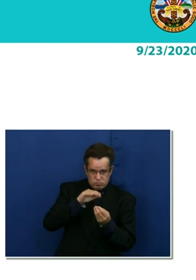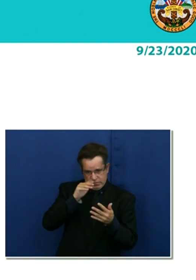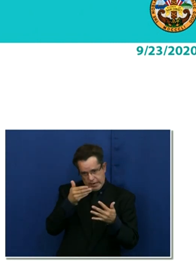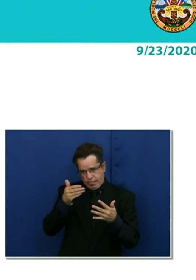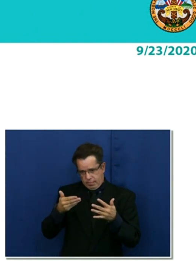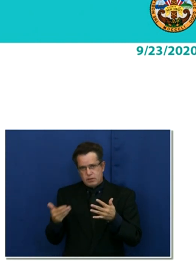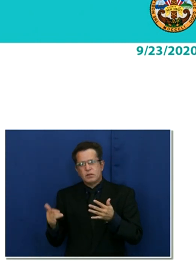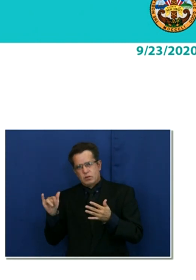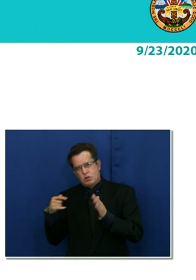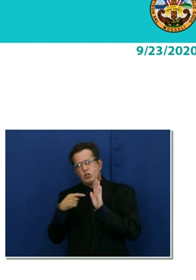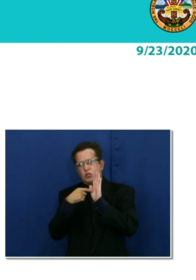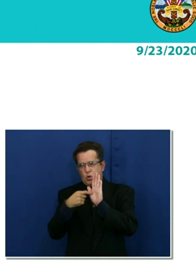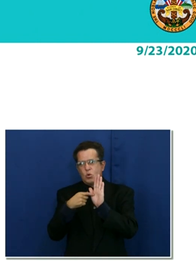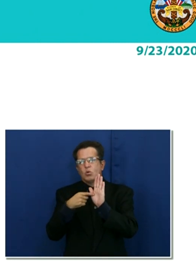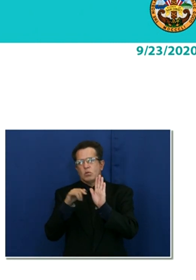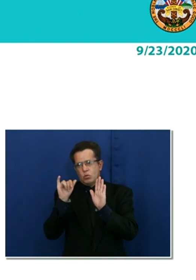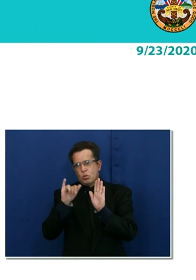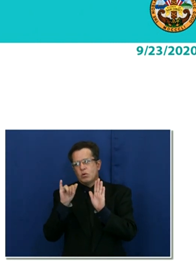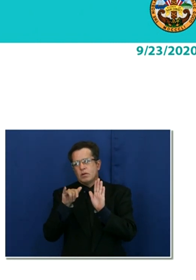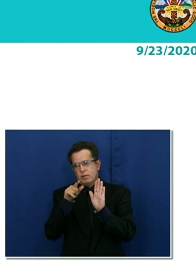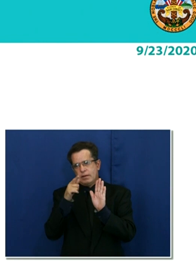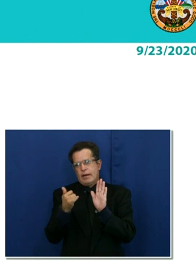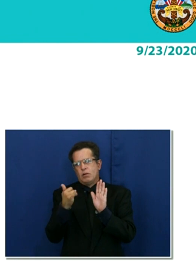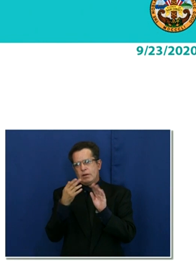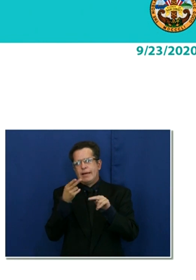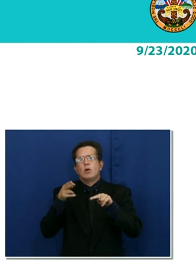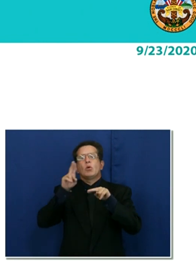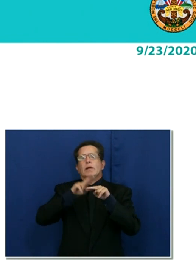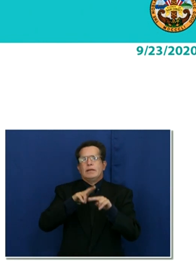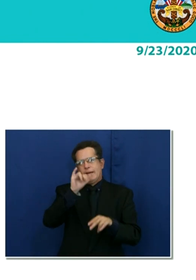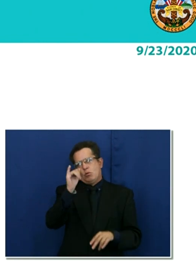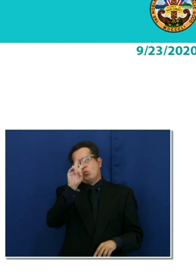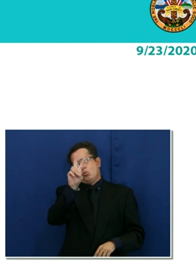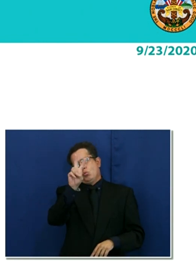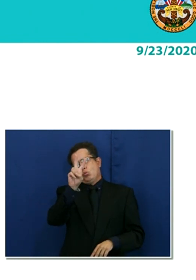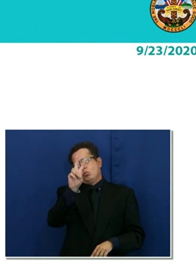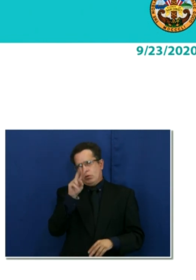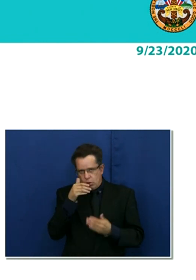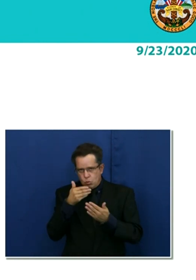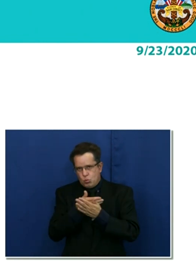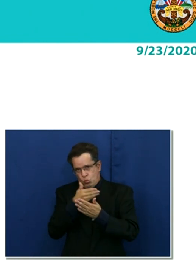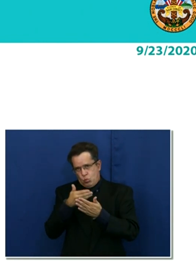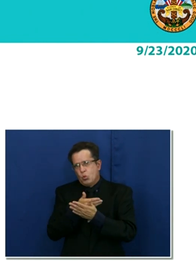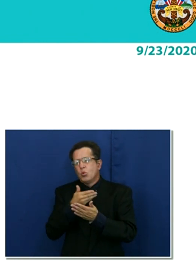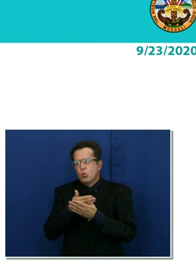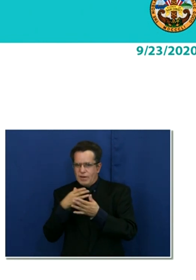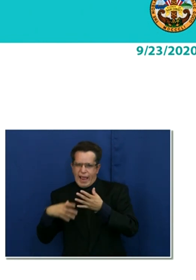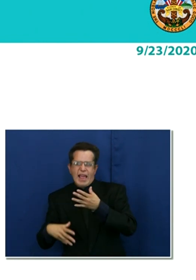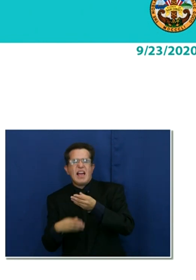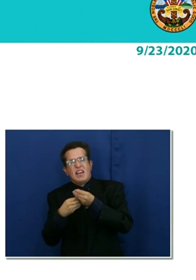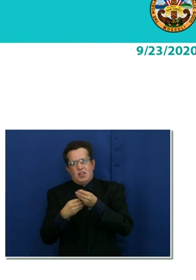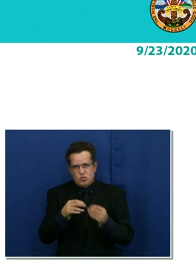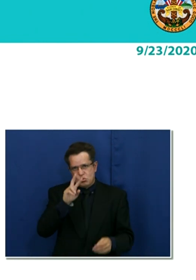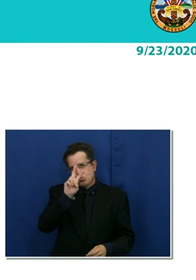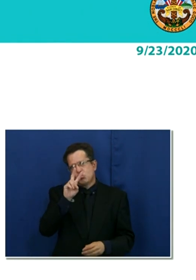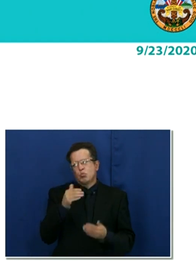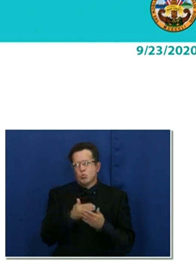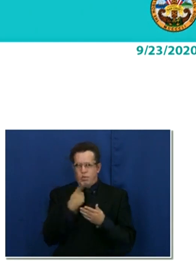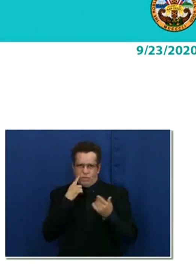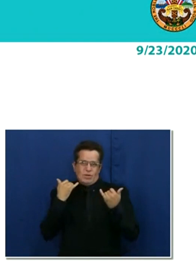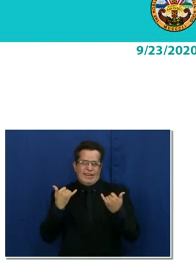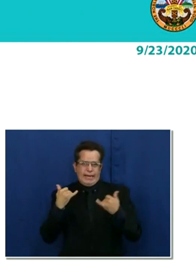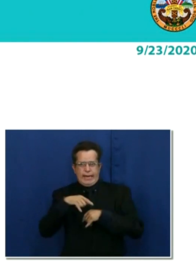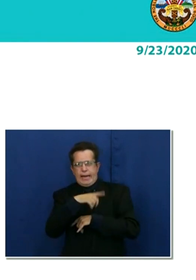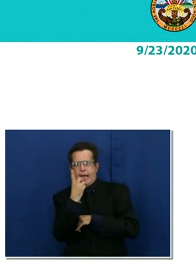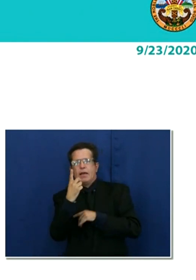that has increased by 2 new deaths today. So next, I'd like to